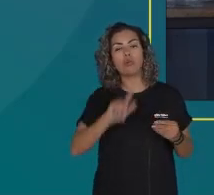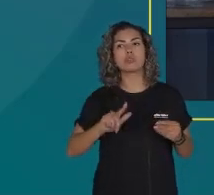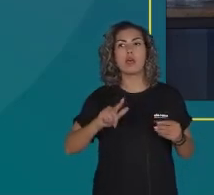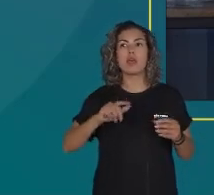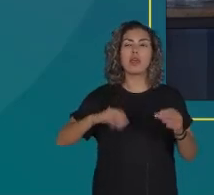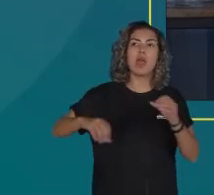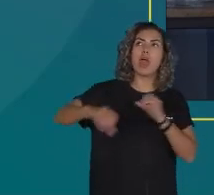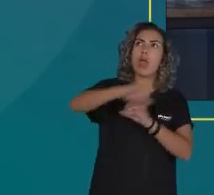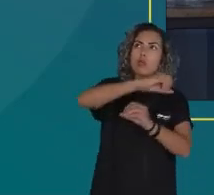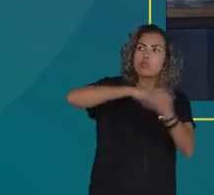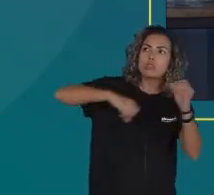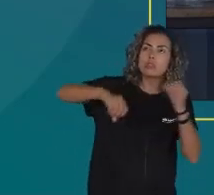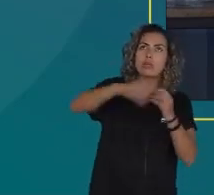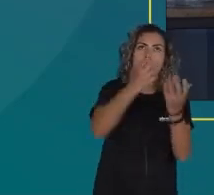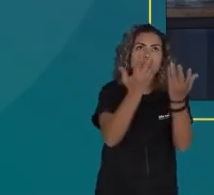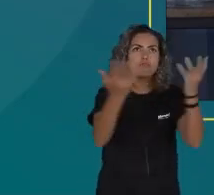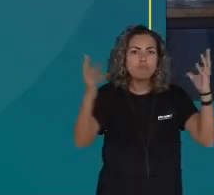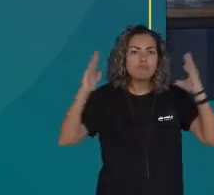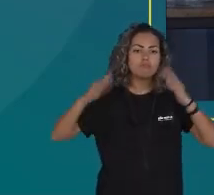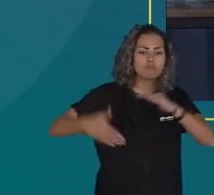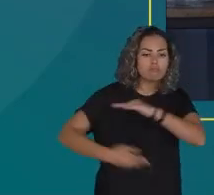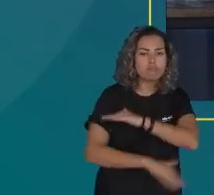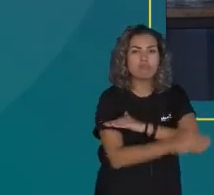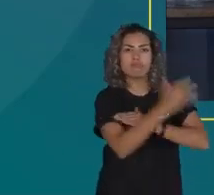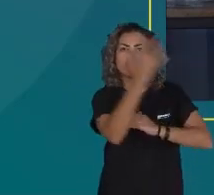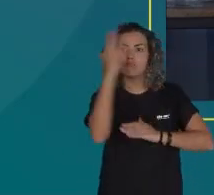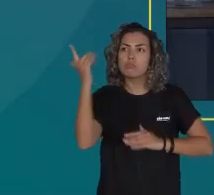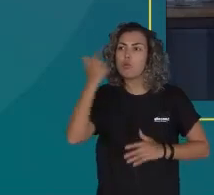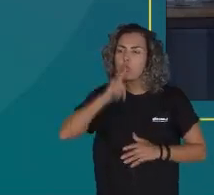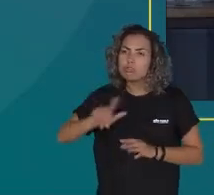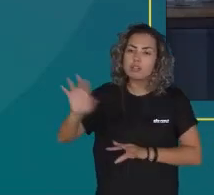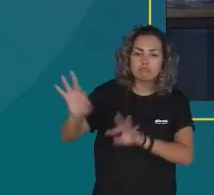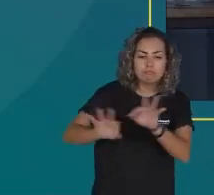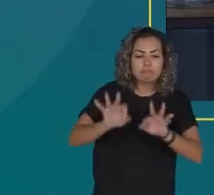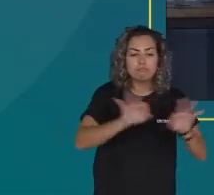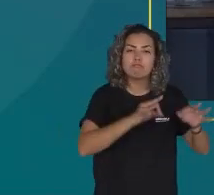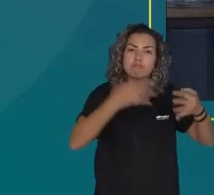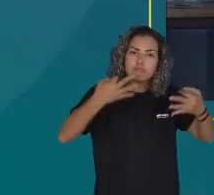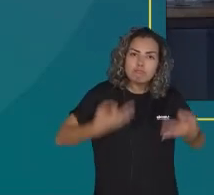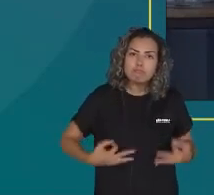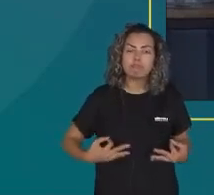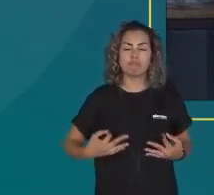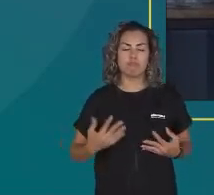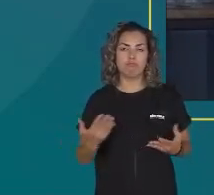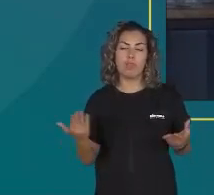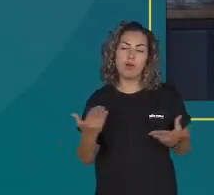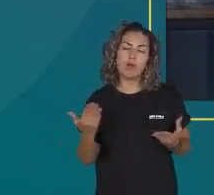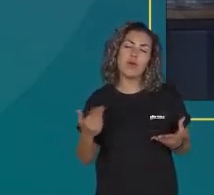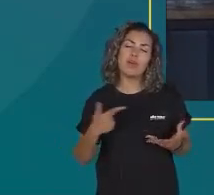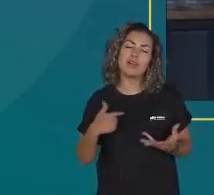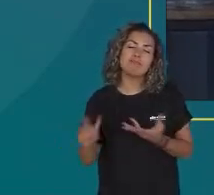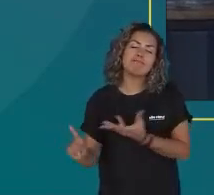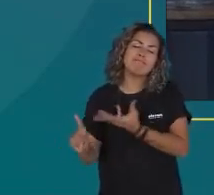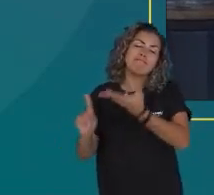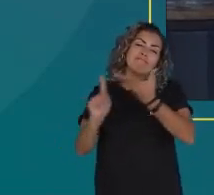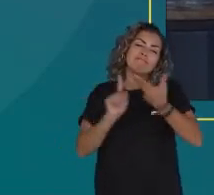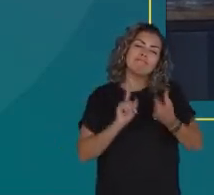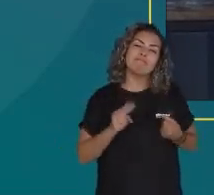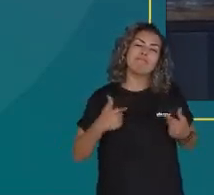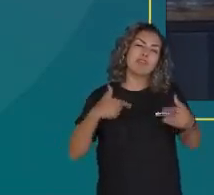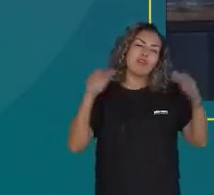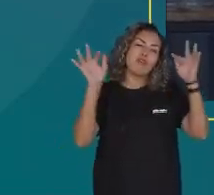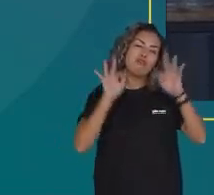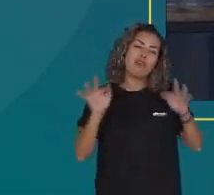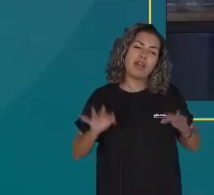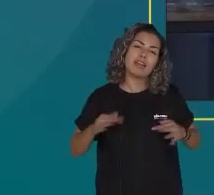Gulnara has mentioned. I'm now very happy and very, very honored to call to stage Honorable Deputy